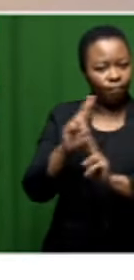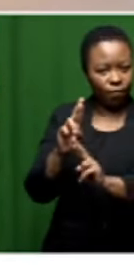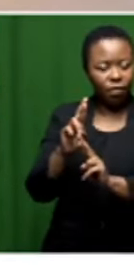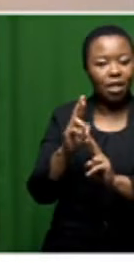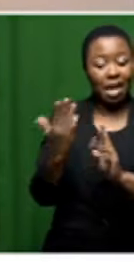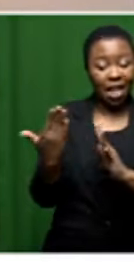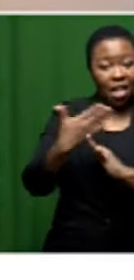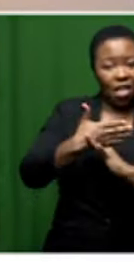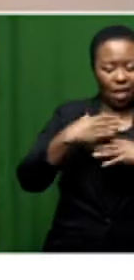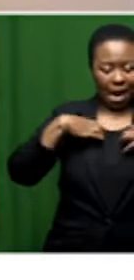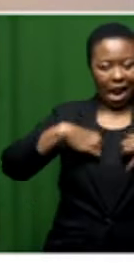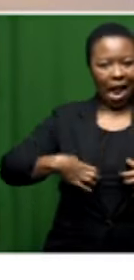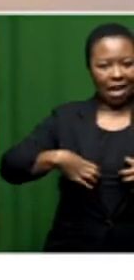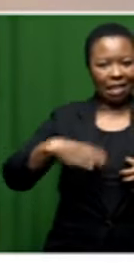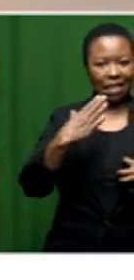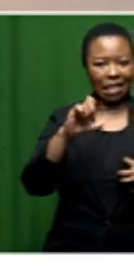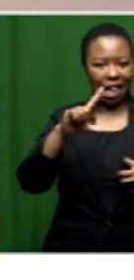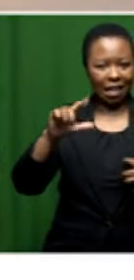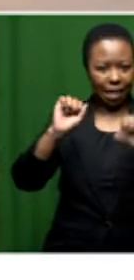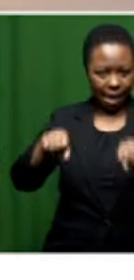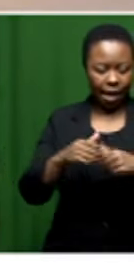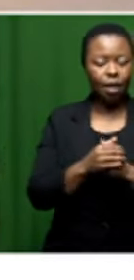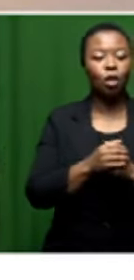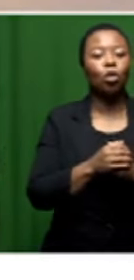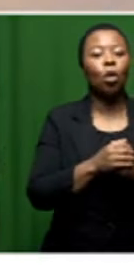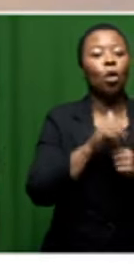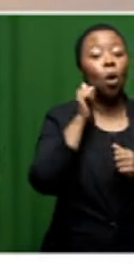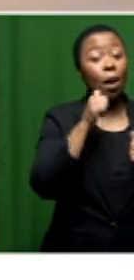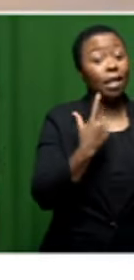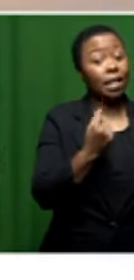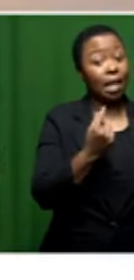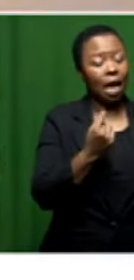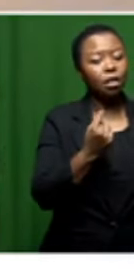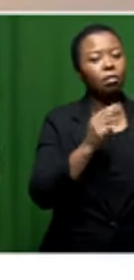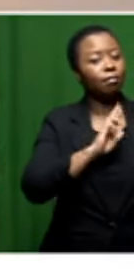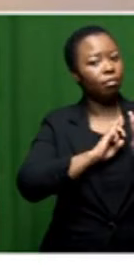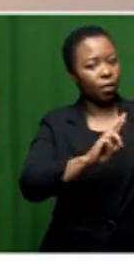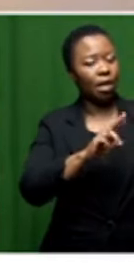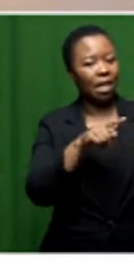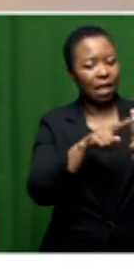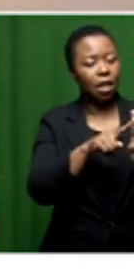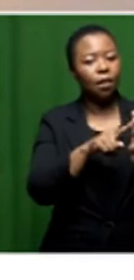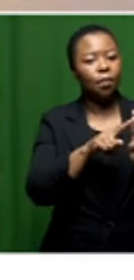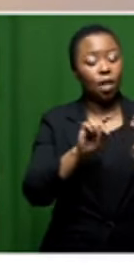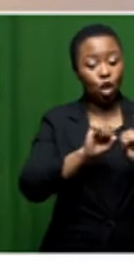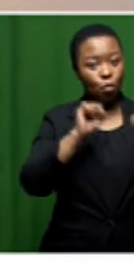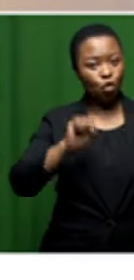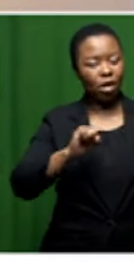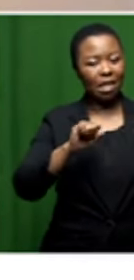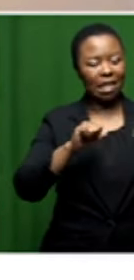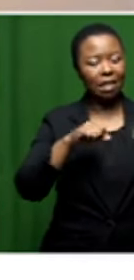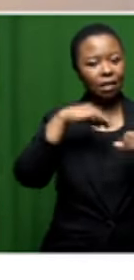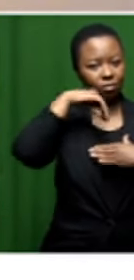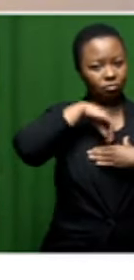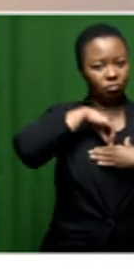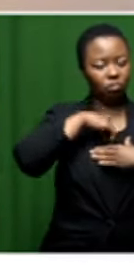entry into the lung cells. And when it does that, it blocks the receptor from regulating the immune system.